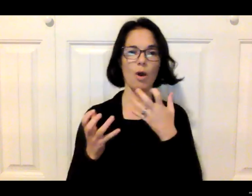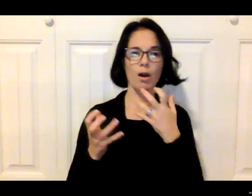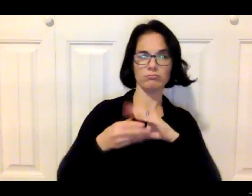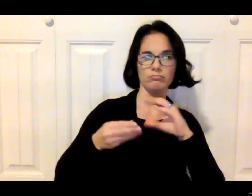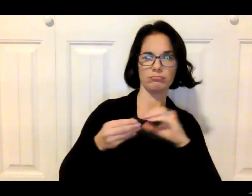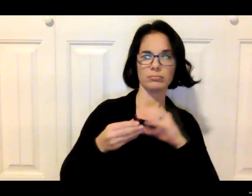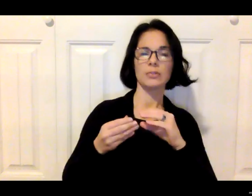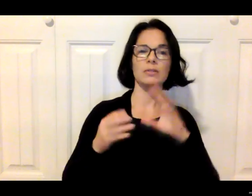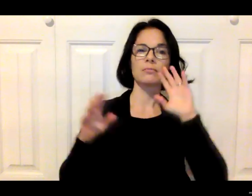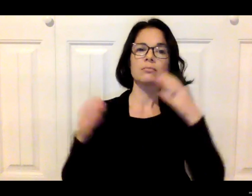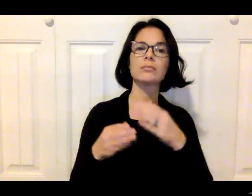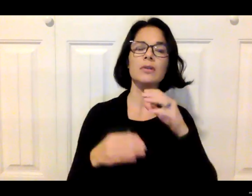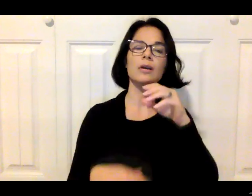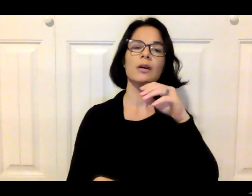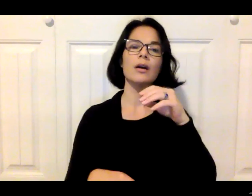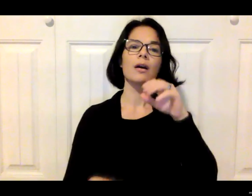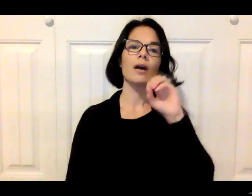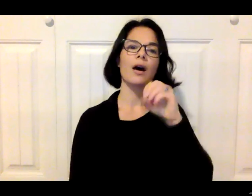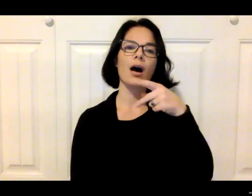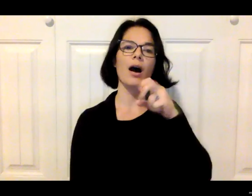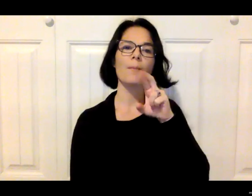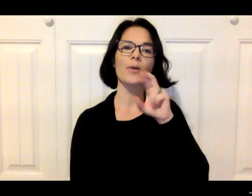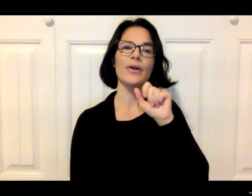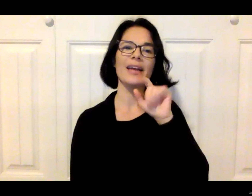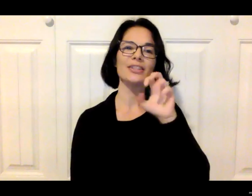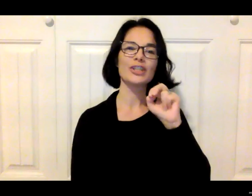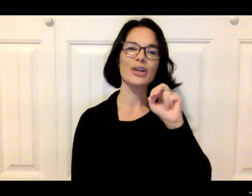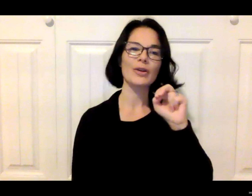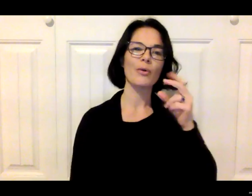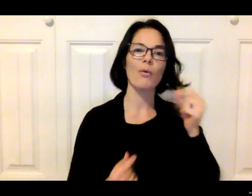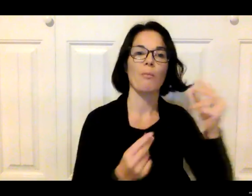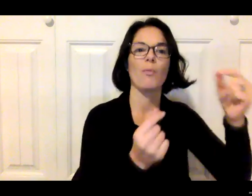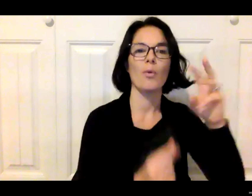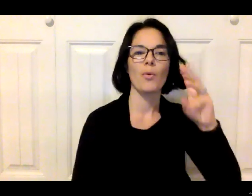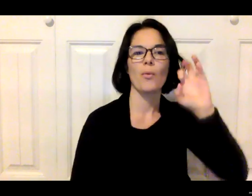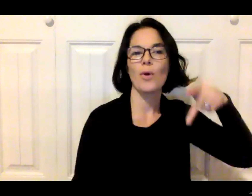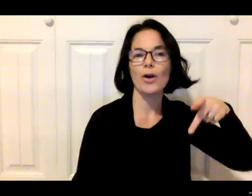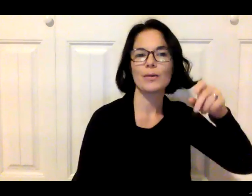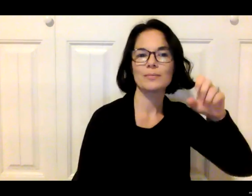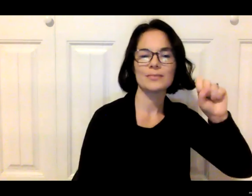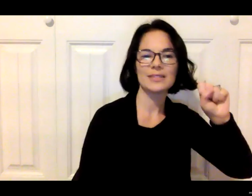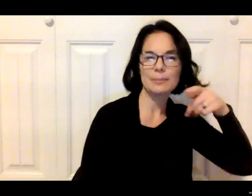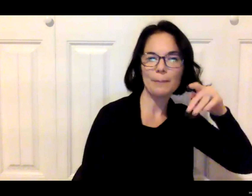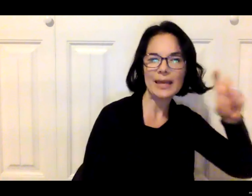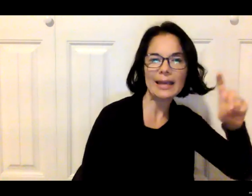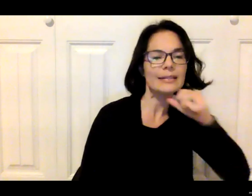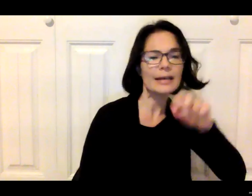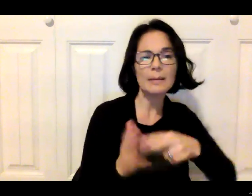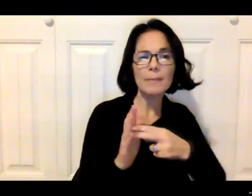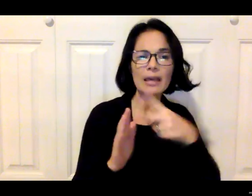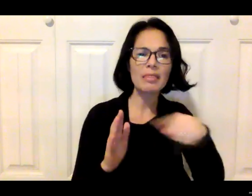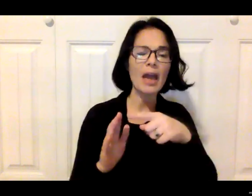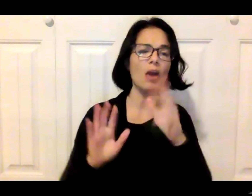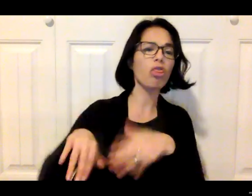Operation Warp Speed does not equal skip steps. I think just the concept of clinical trials itself